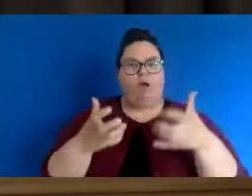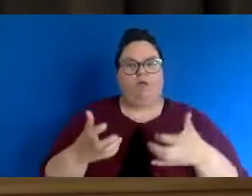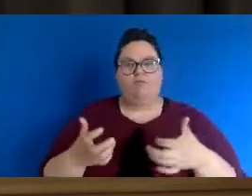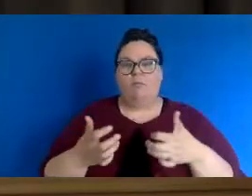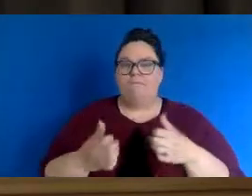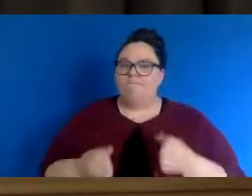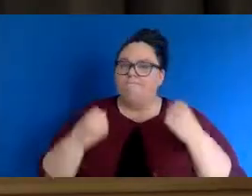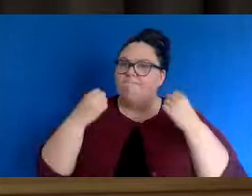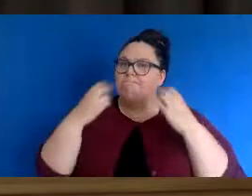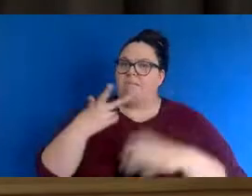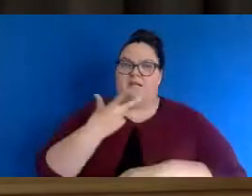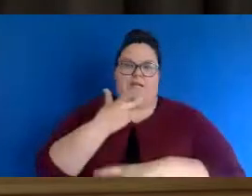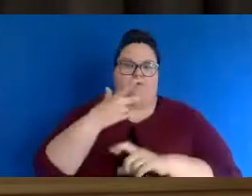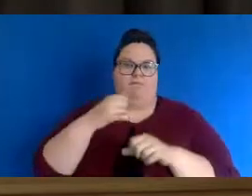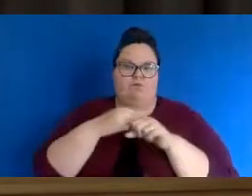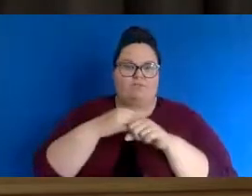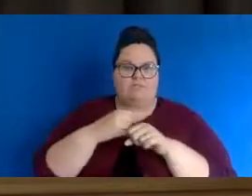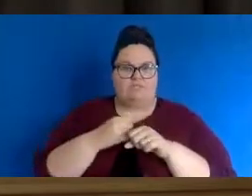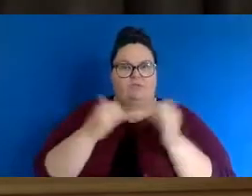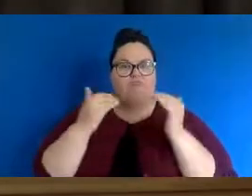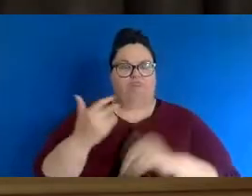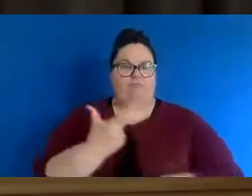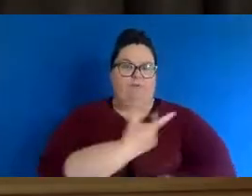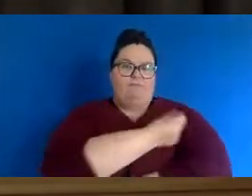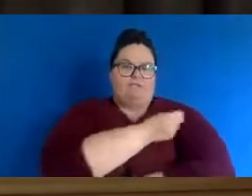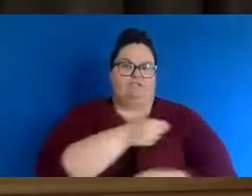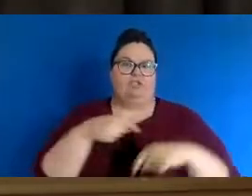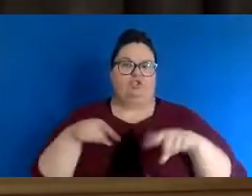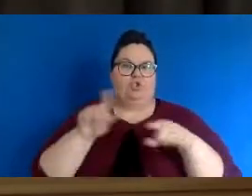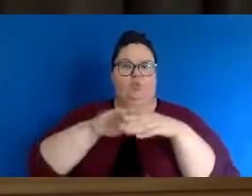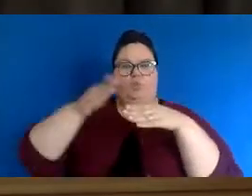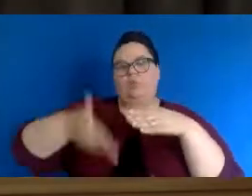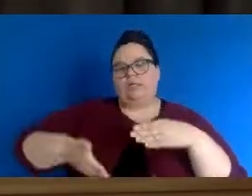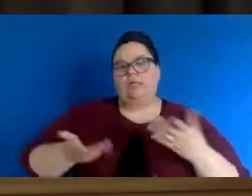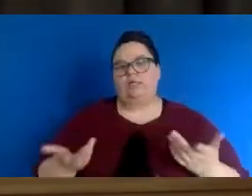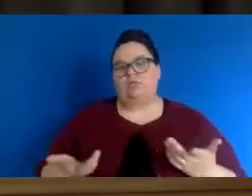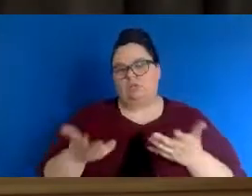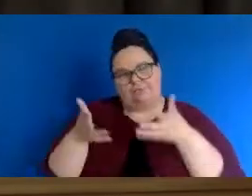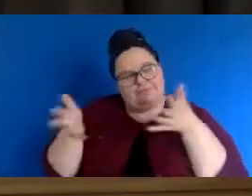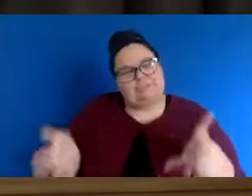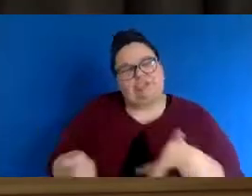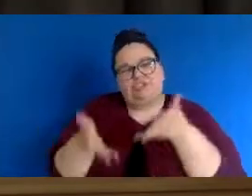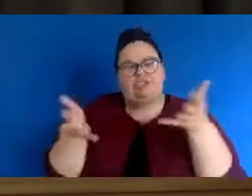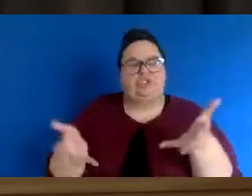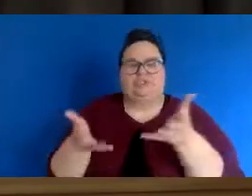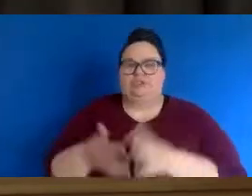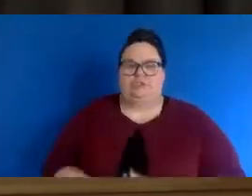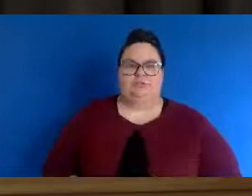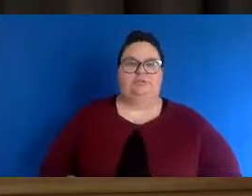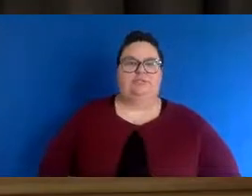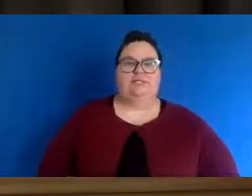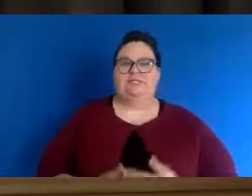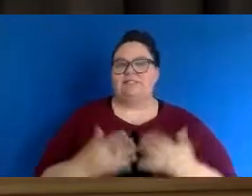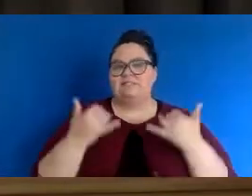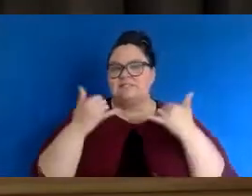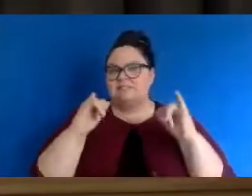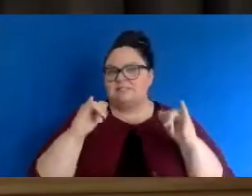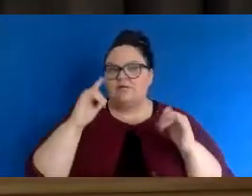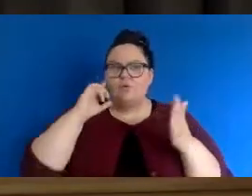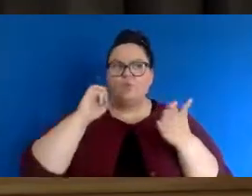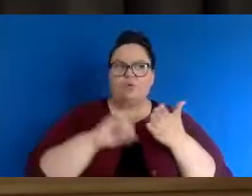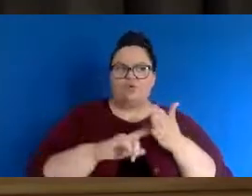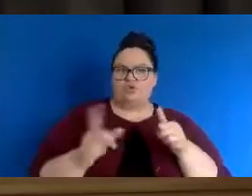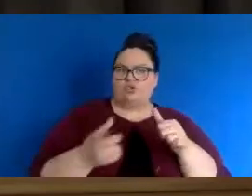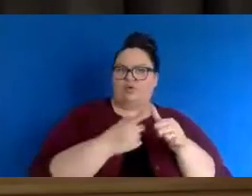are vaccinating on the weekend, and we really just need to keep encouraging that. We certainly are still seeing the first